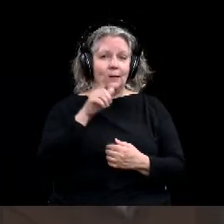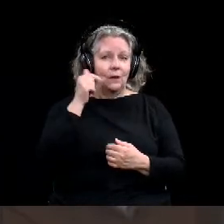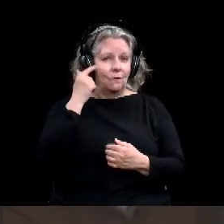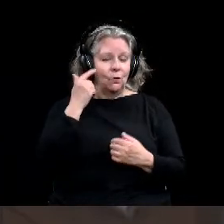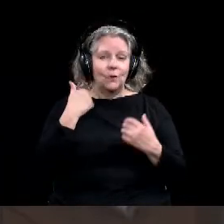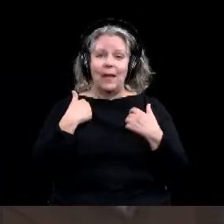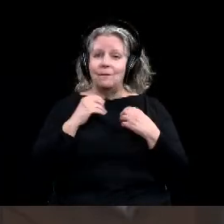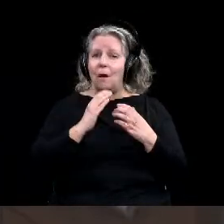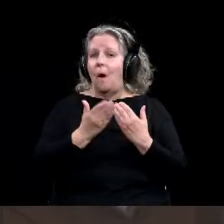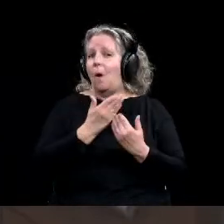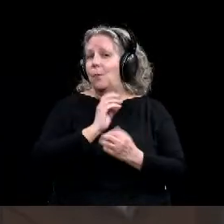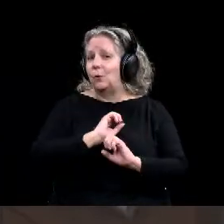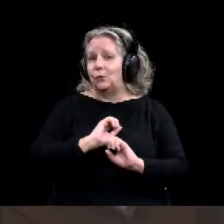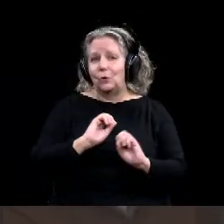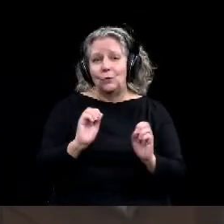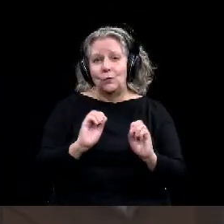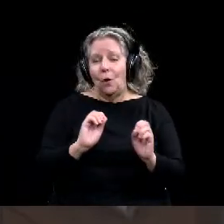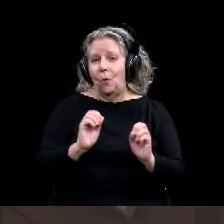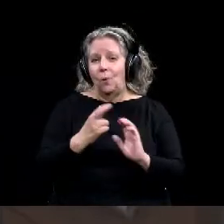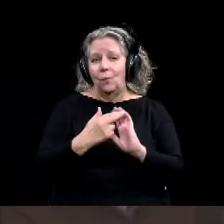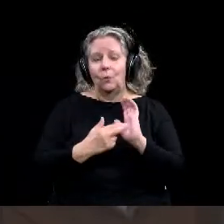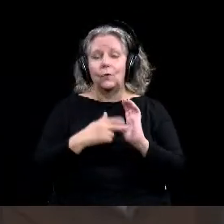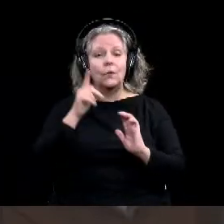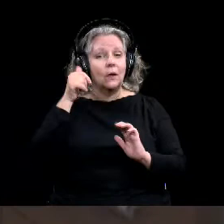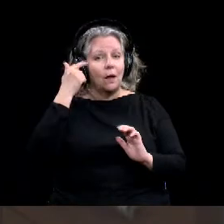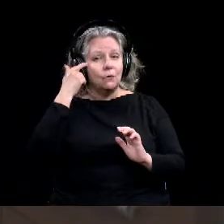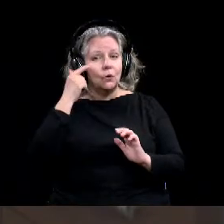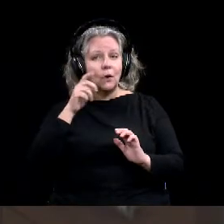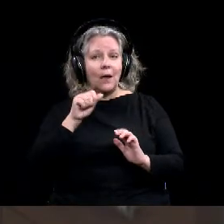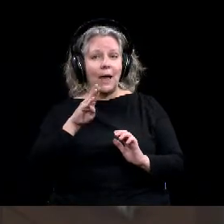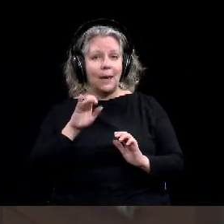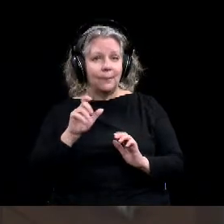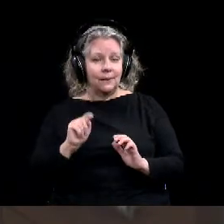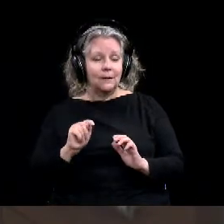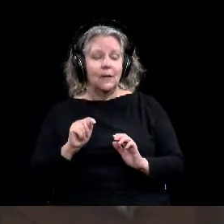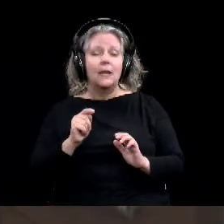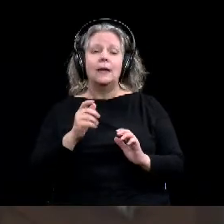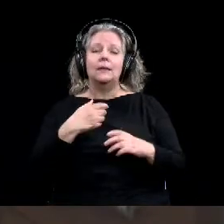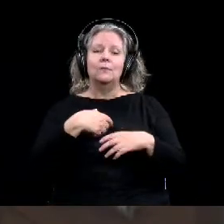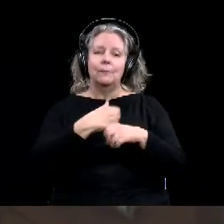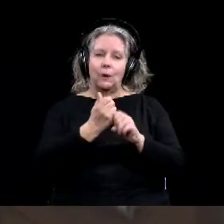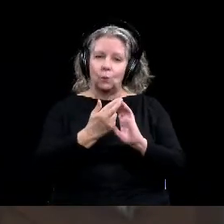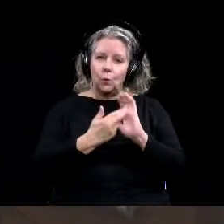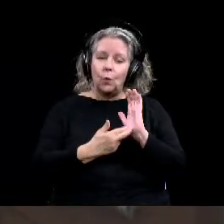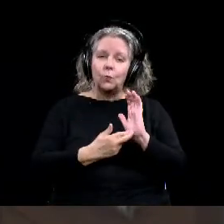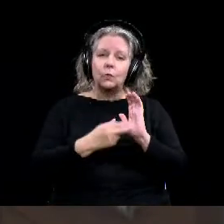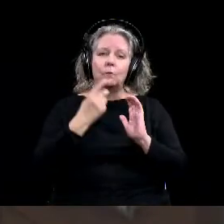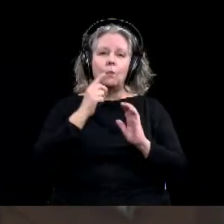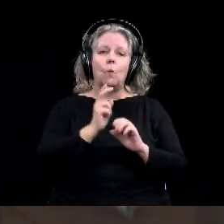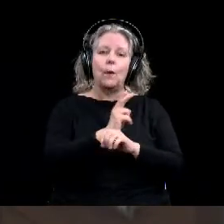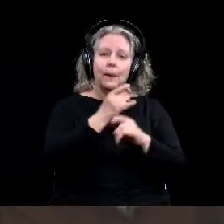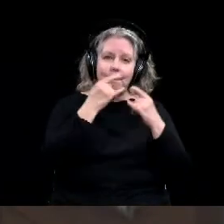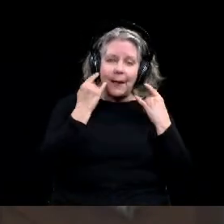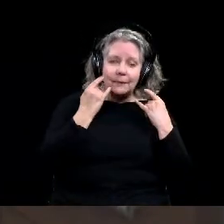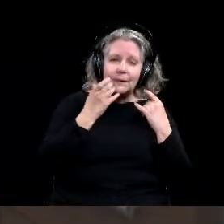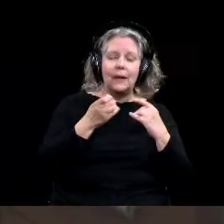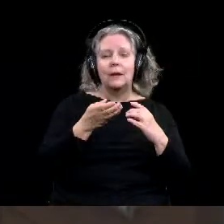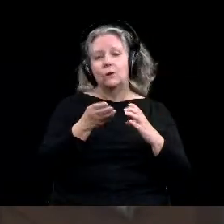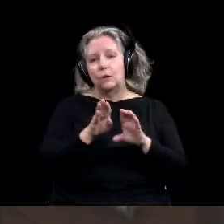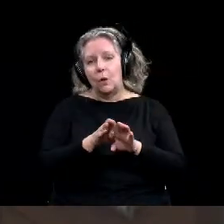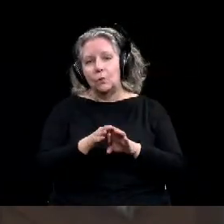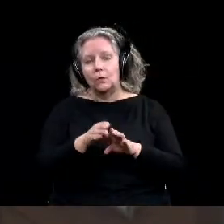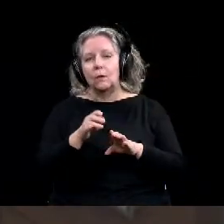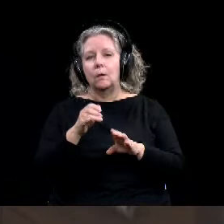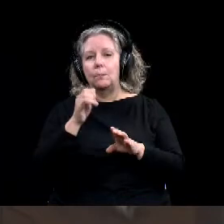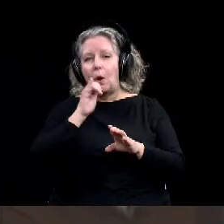of the regulations and mandates, from wearing masks to closures of bars and occupancy requirements. The governor has issued an order